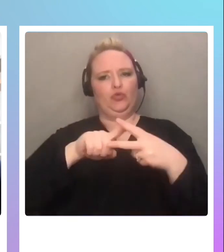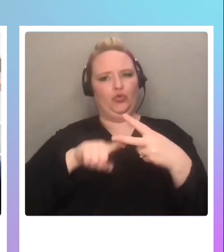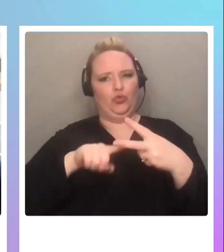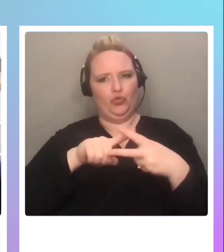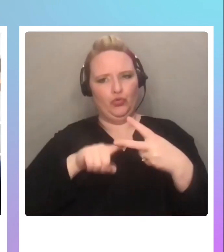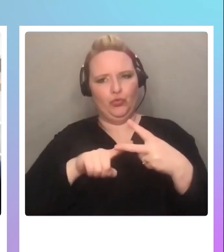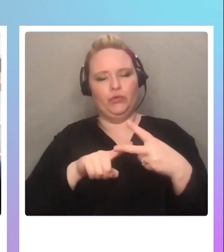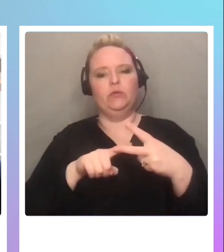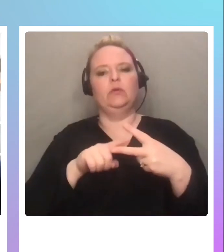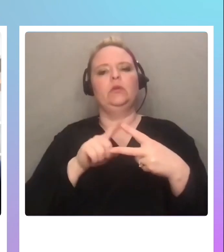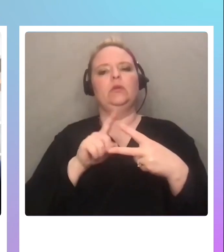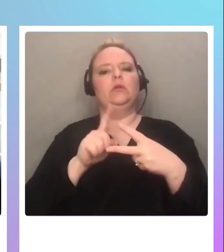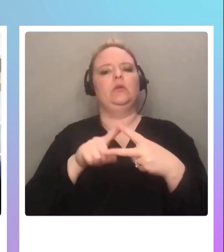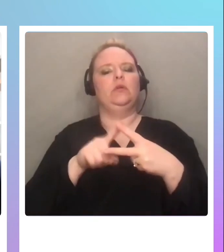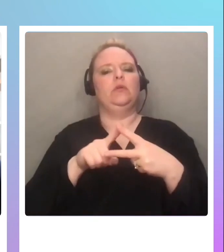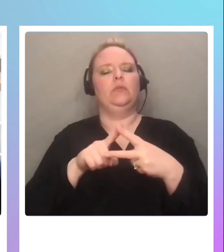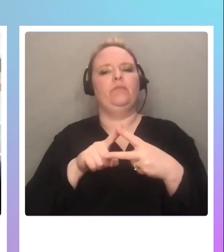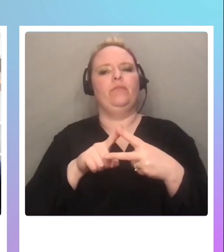tossed a